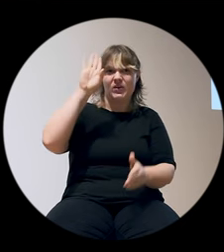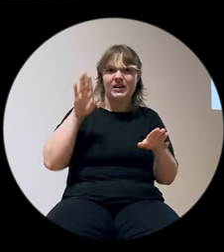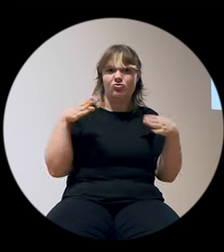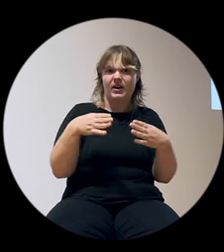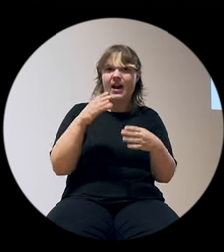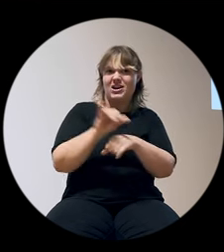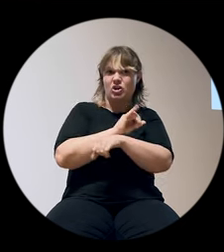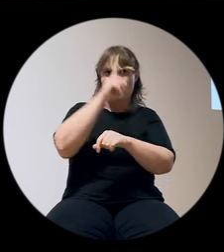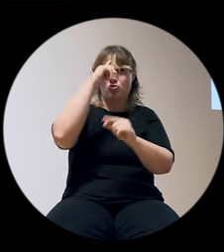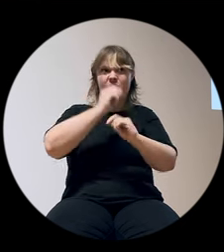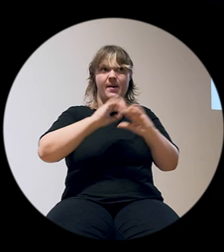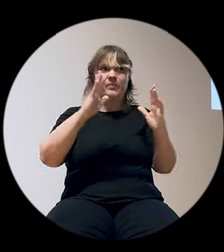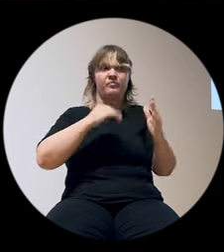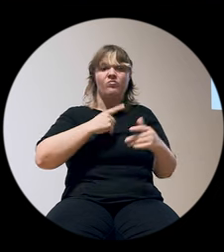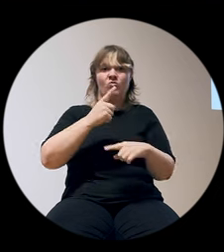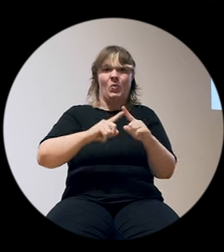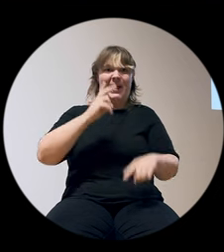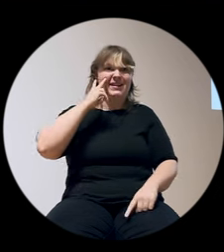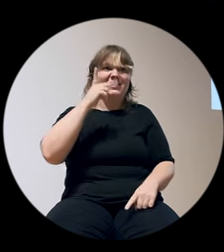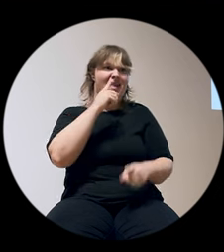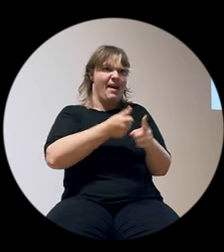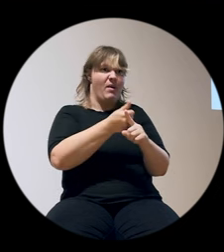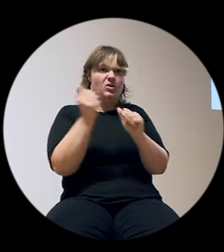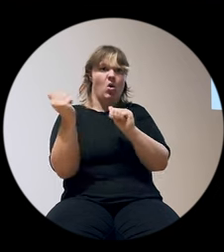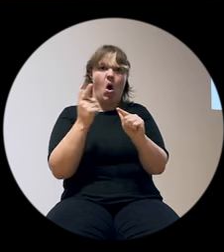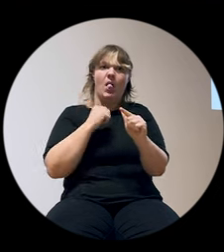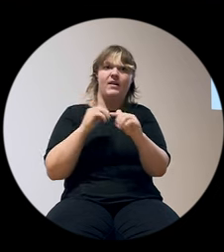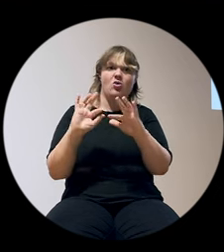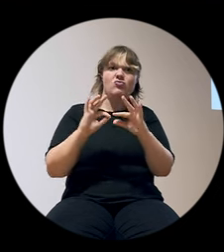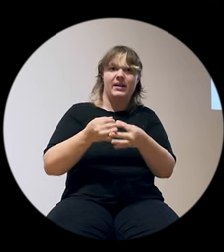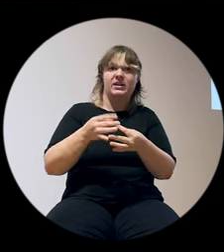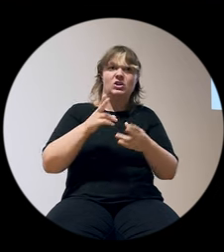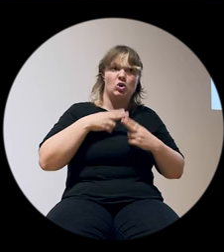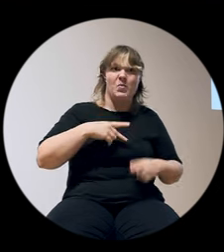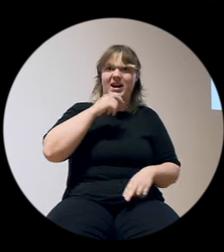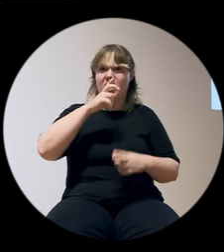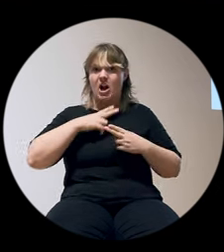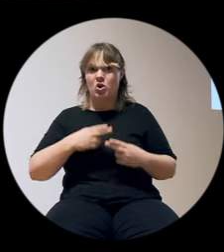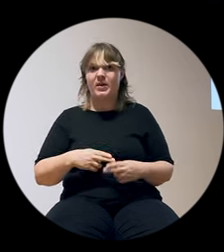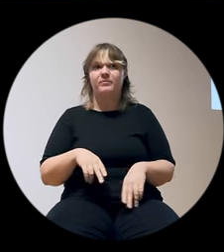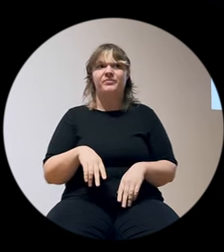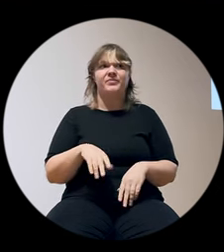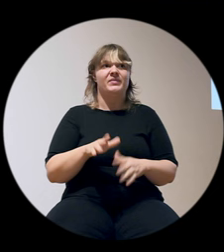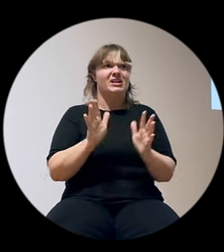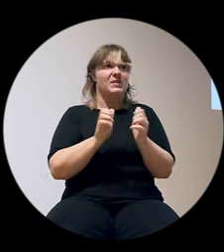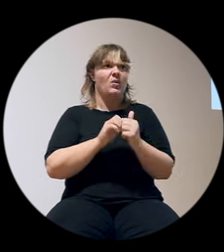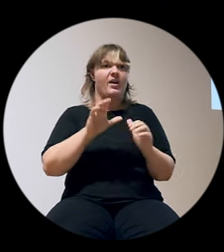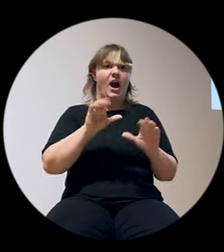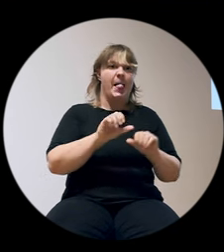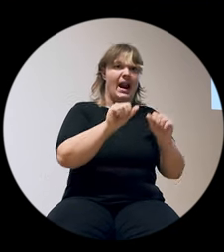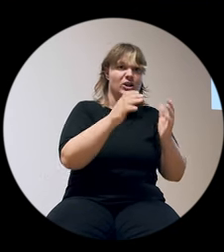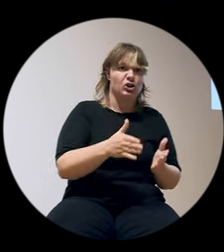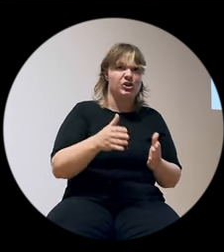dream that renders us deaf to our impact on all of our relatives, human and non-human. Speaking to colonizers and colonized, to